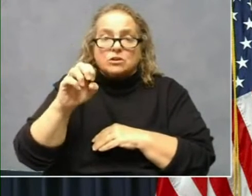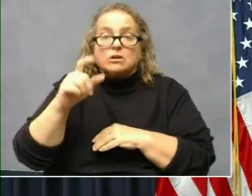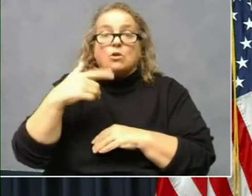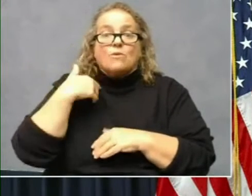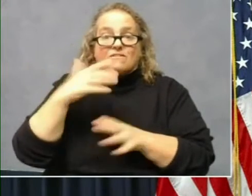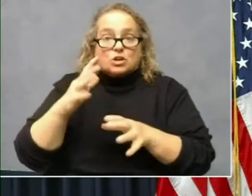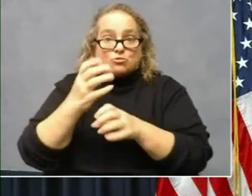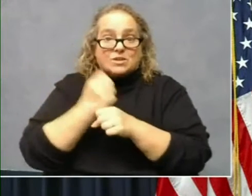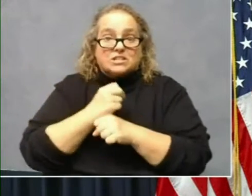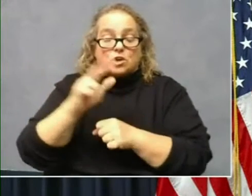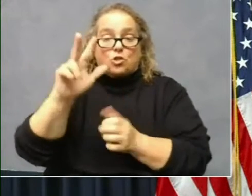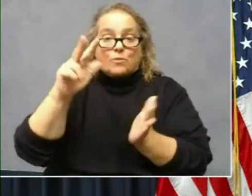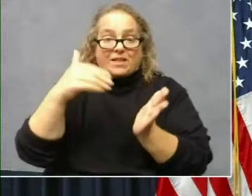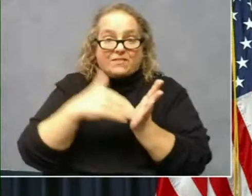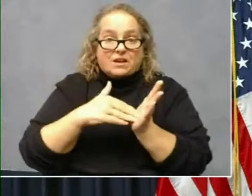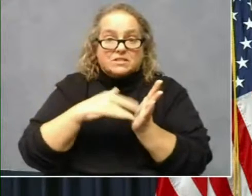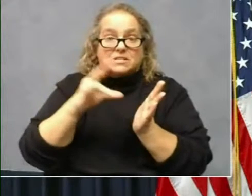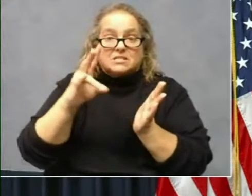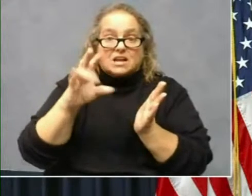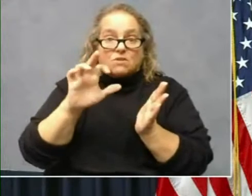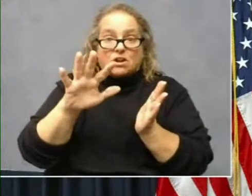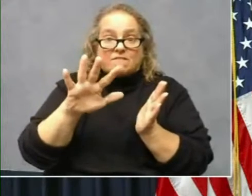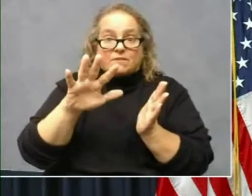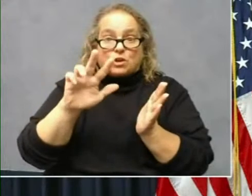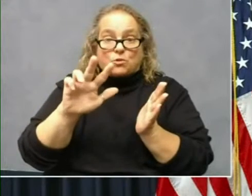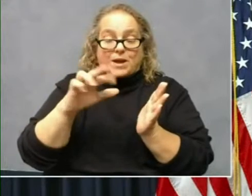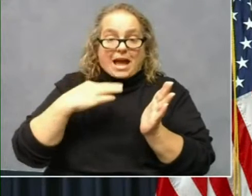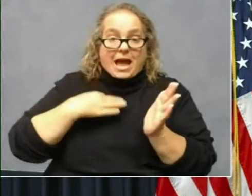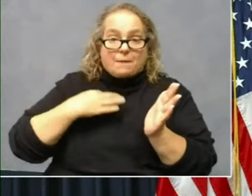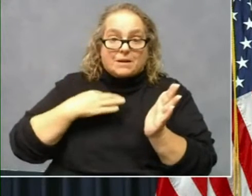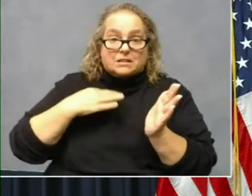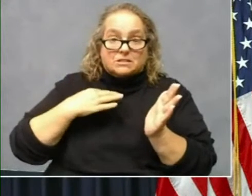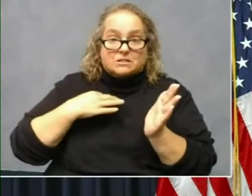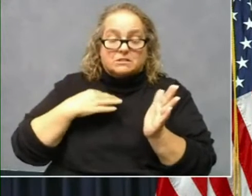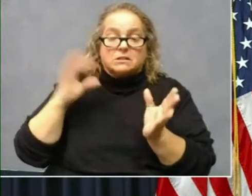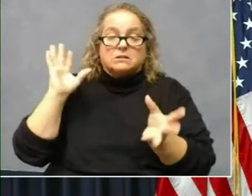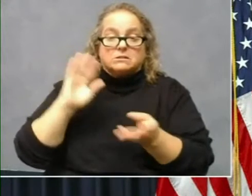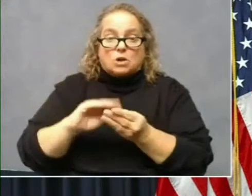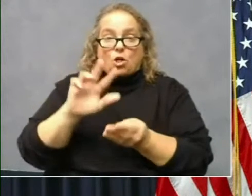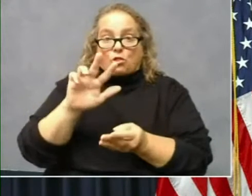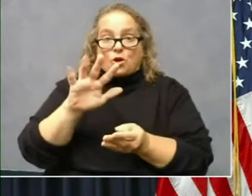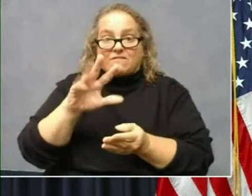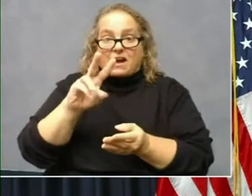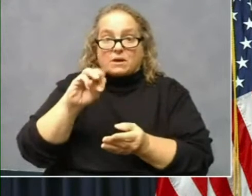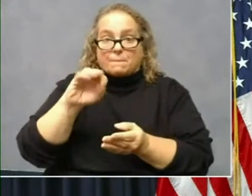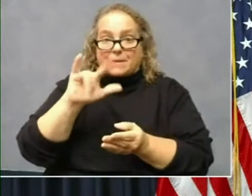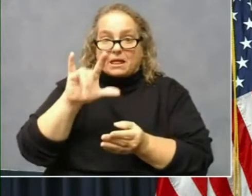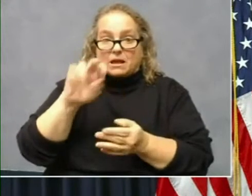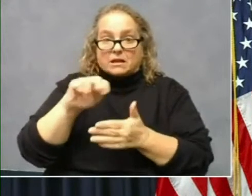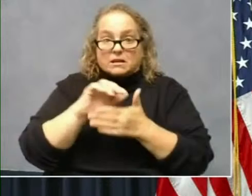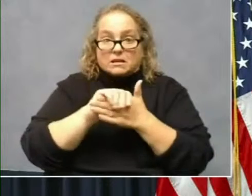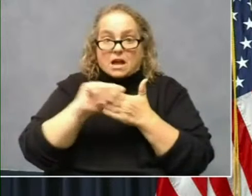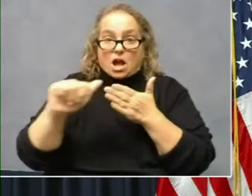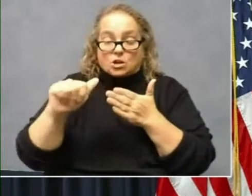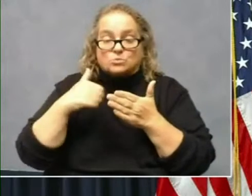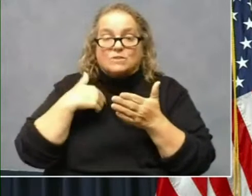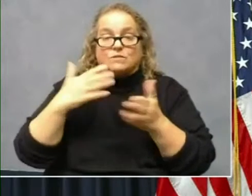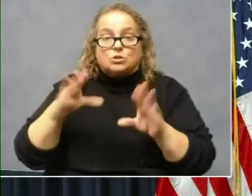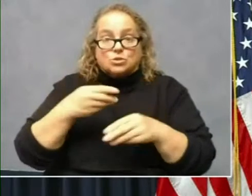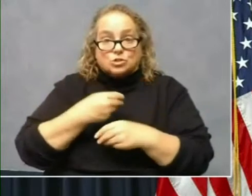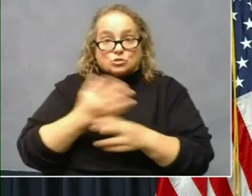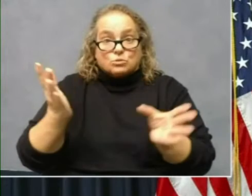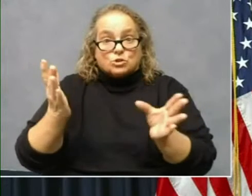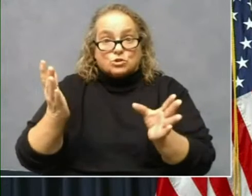3,753 applications. They request a total of about $35 million. We've already distributed or getting $12